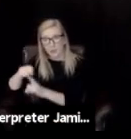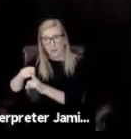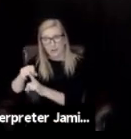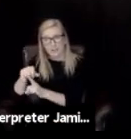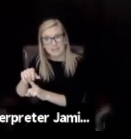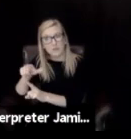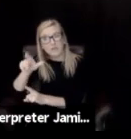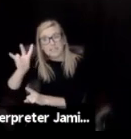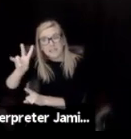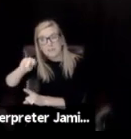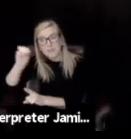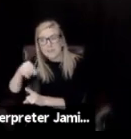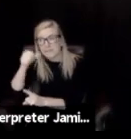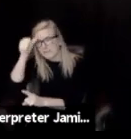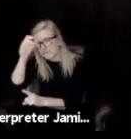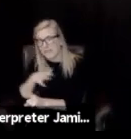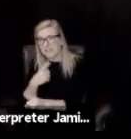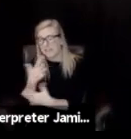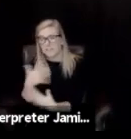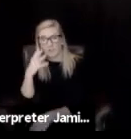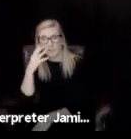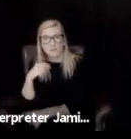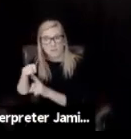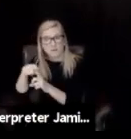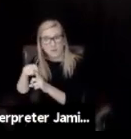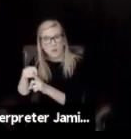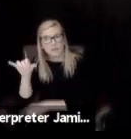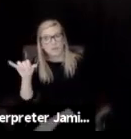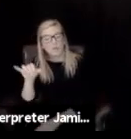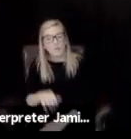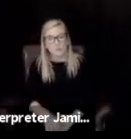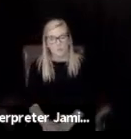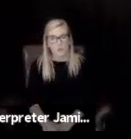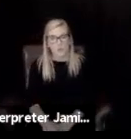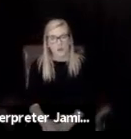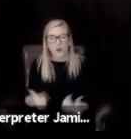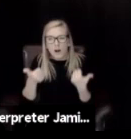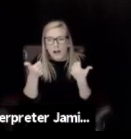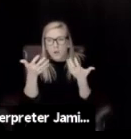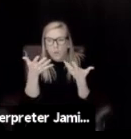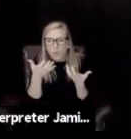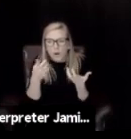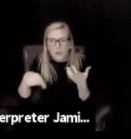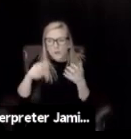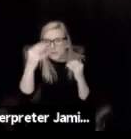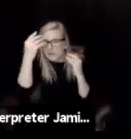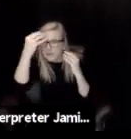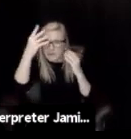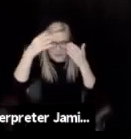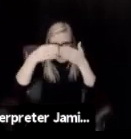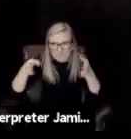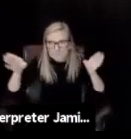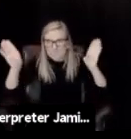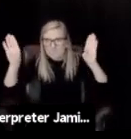said that they have been harassed as well. So what I'm trying to get you to do is think outside of what